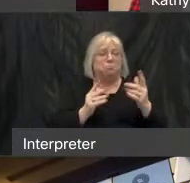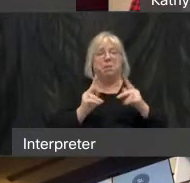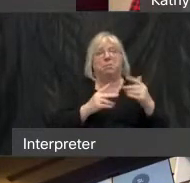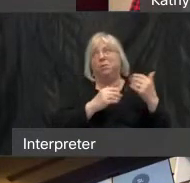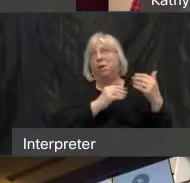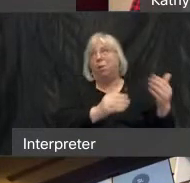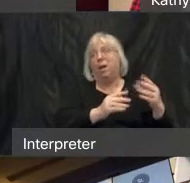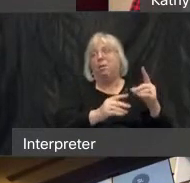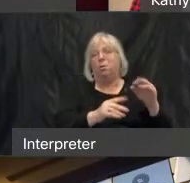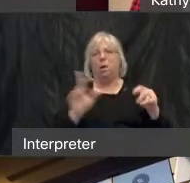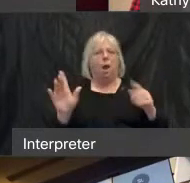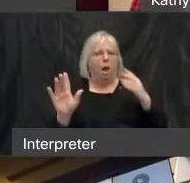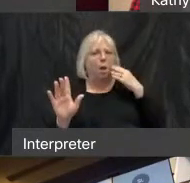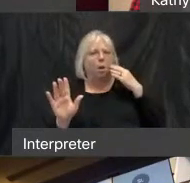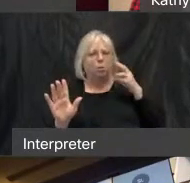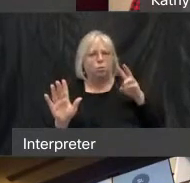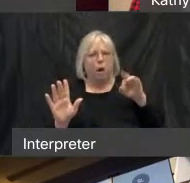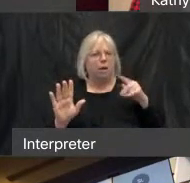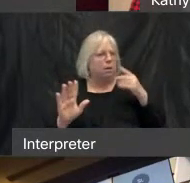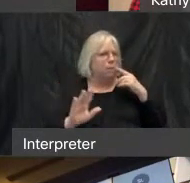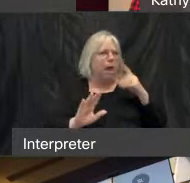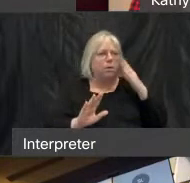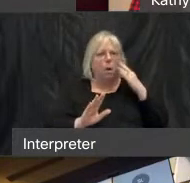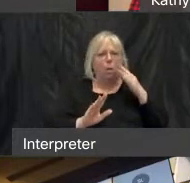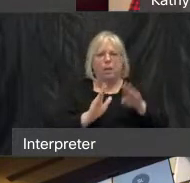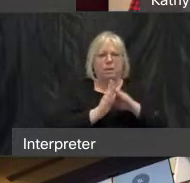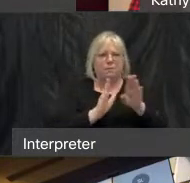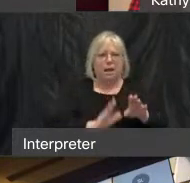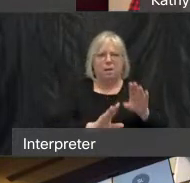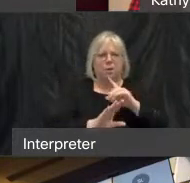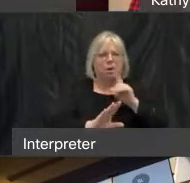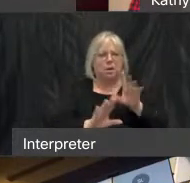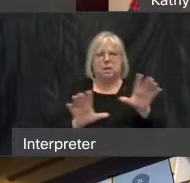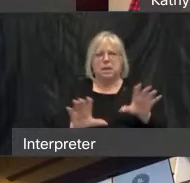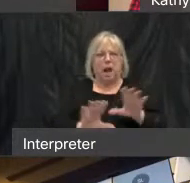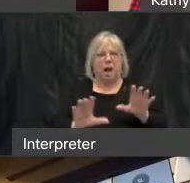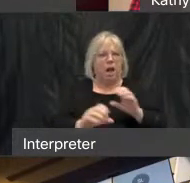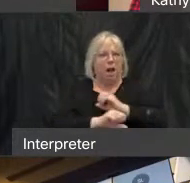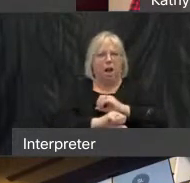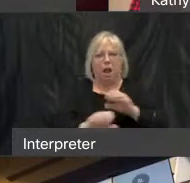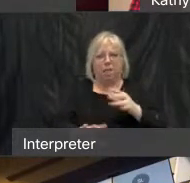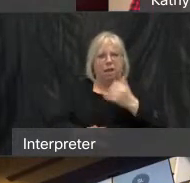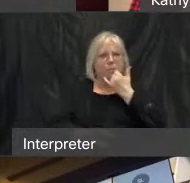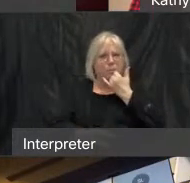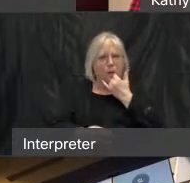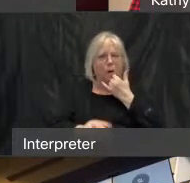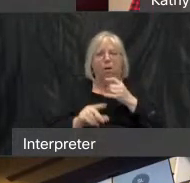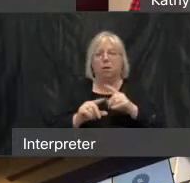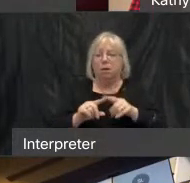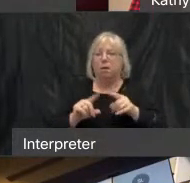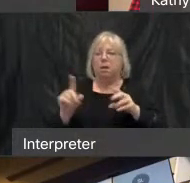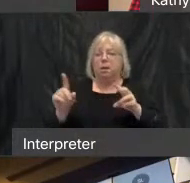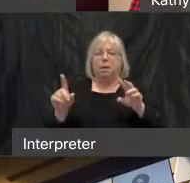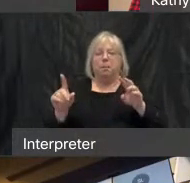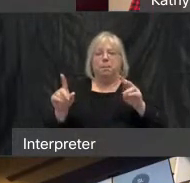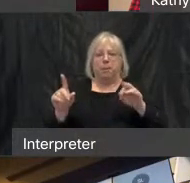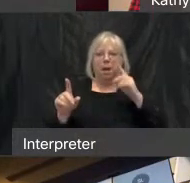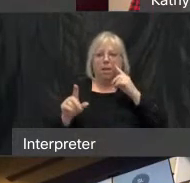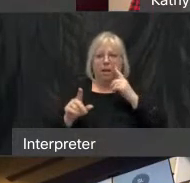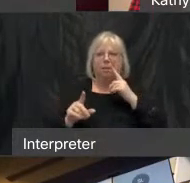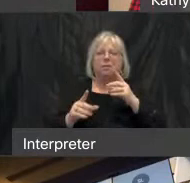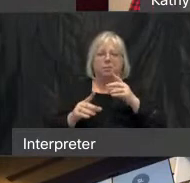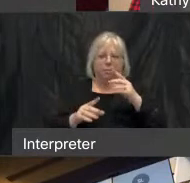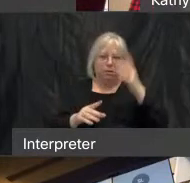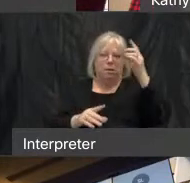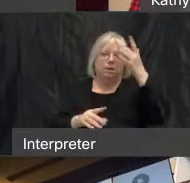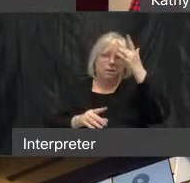historically. I mean, they did nothing wrong. Right. I understand that. But clearly, because of some things that have happened, I think it's prudent that you make some changes mm-hmm. as